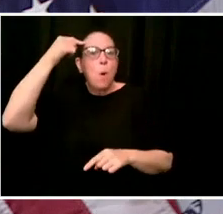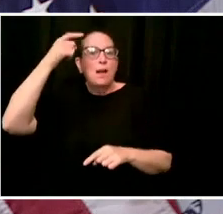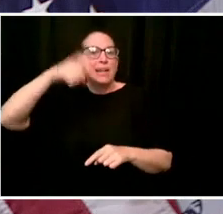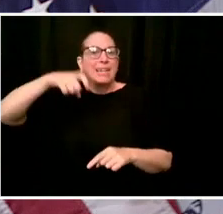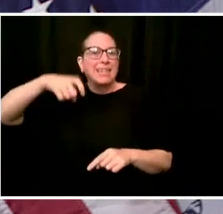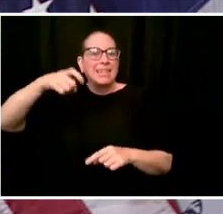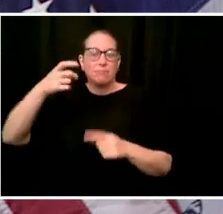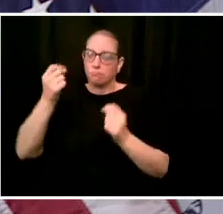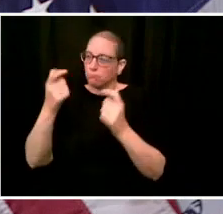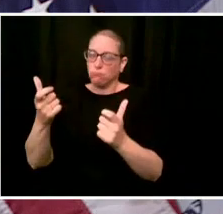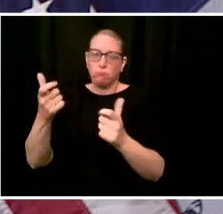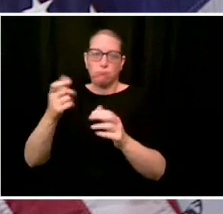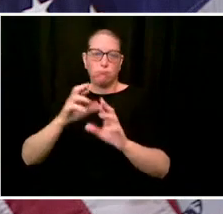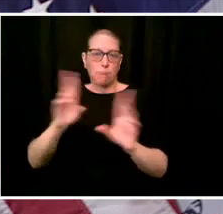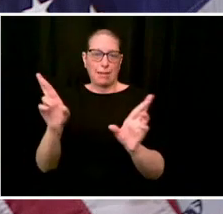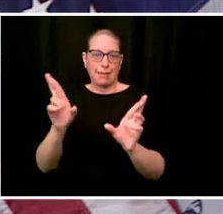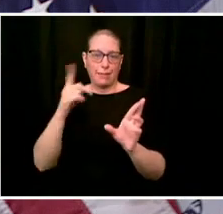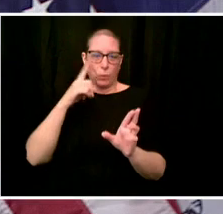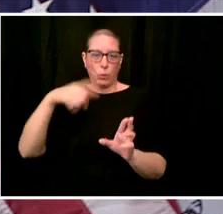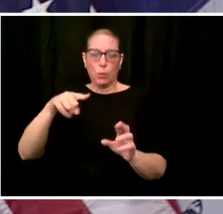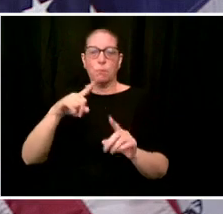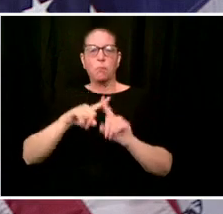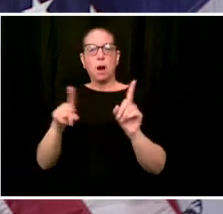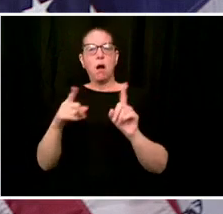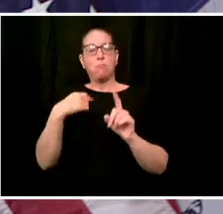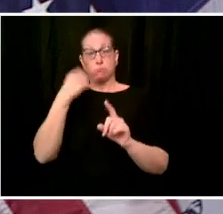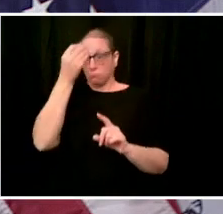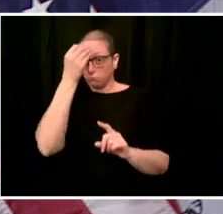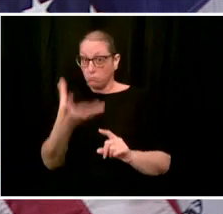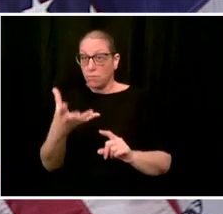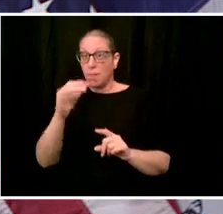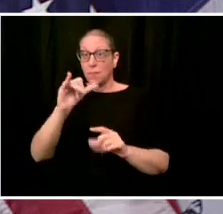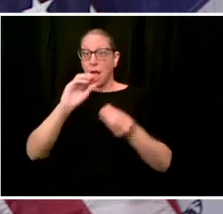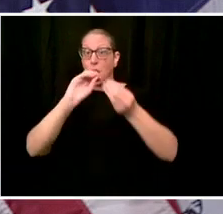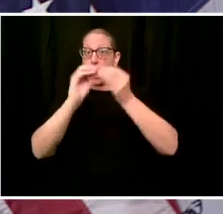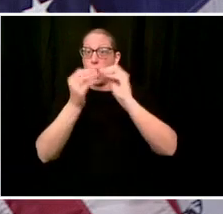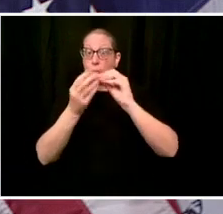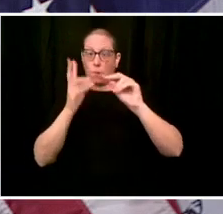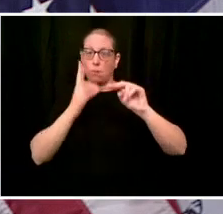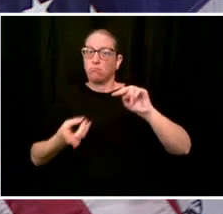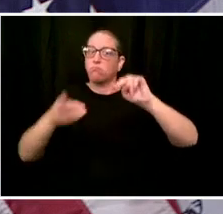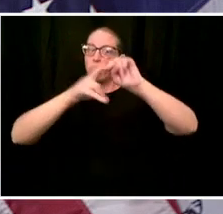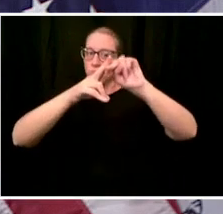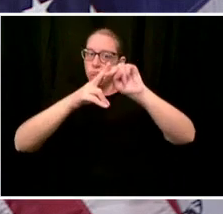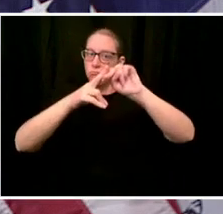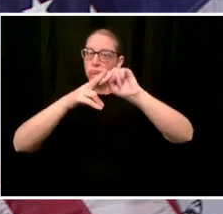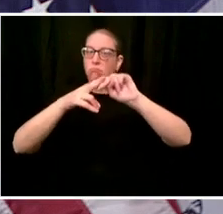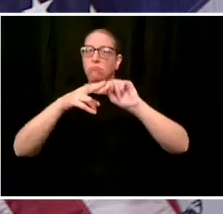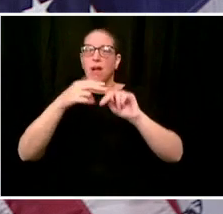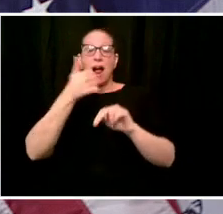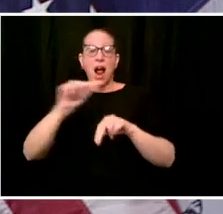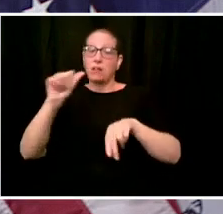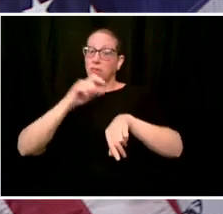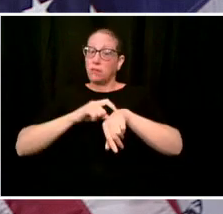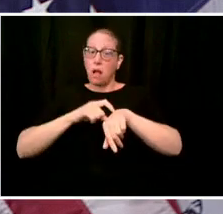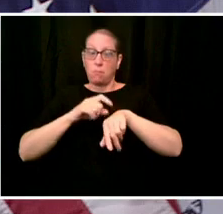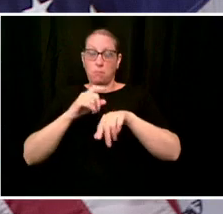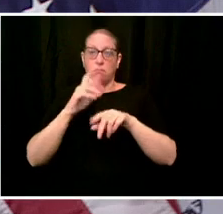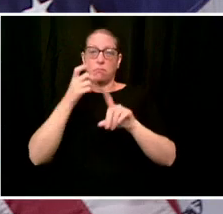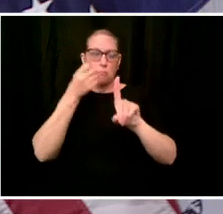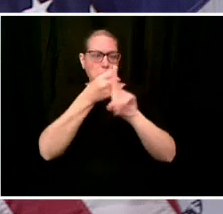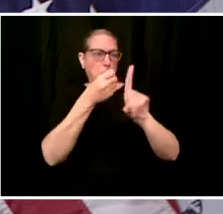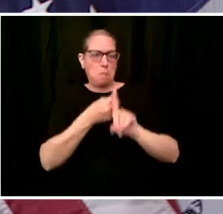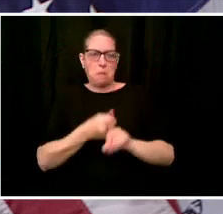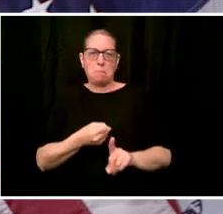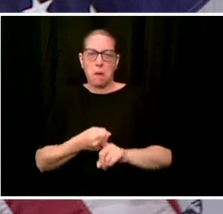very clear, that number can be ramped up rapidly at any point. The apparatus that we're putting together